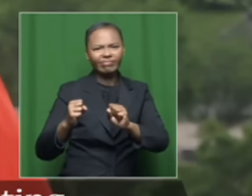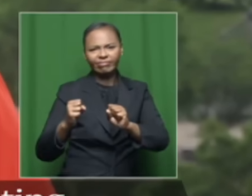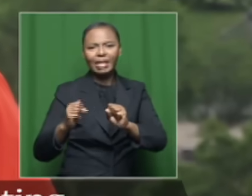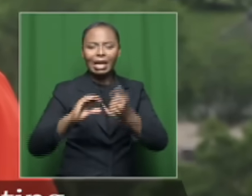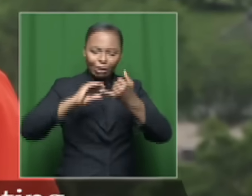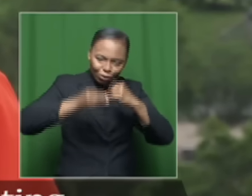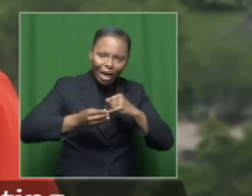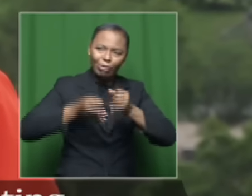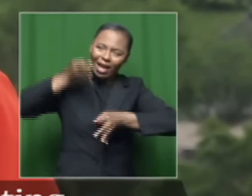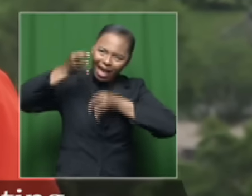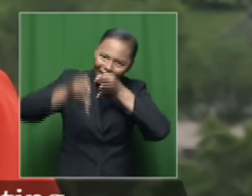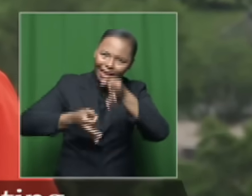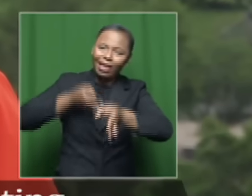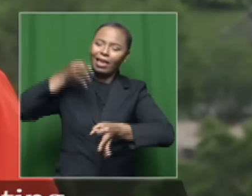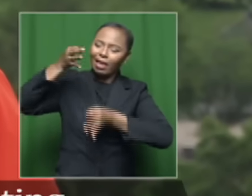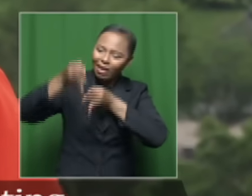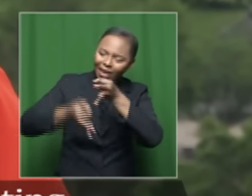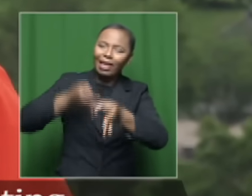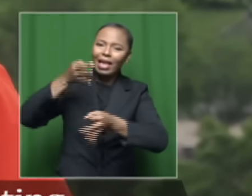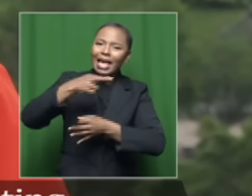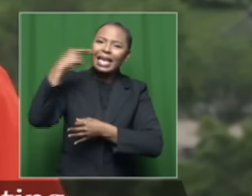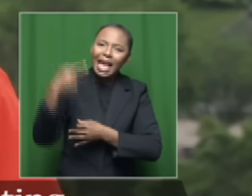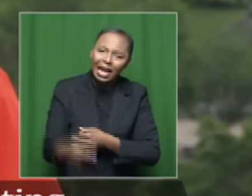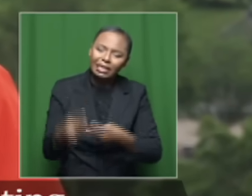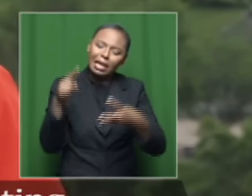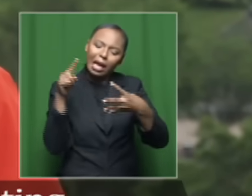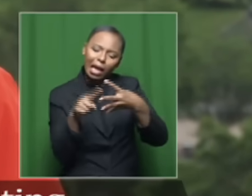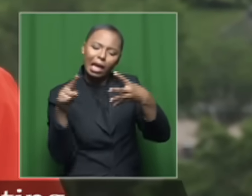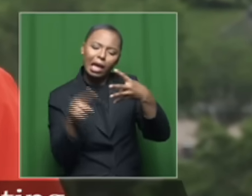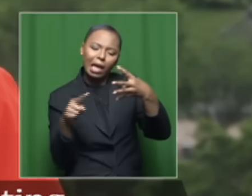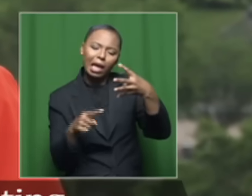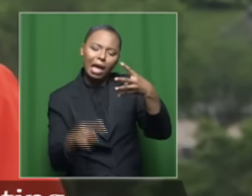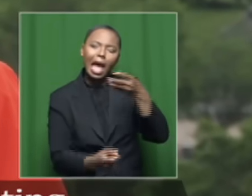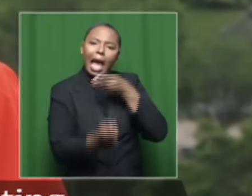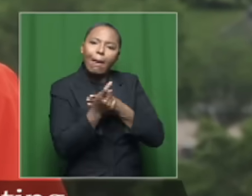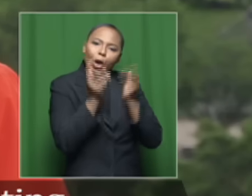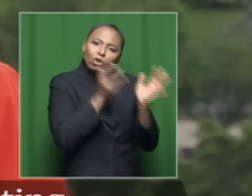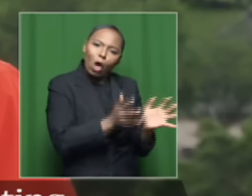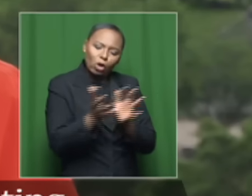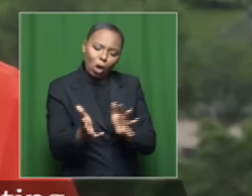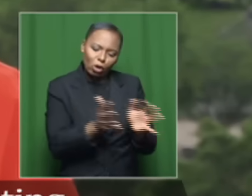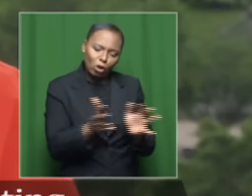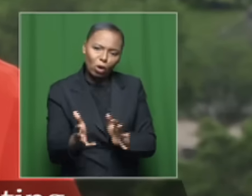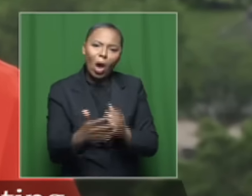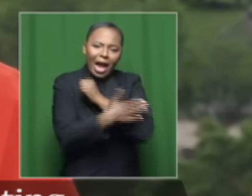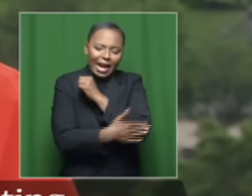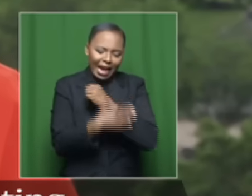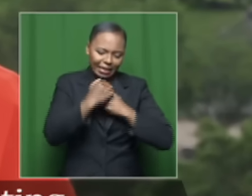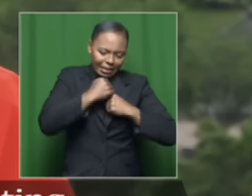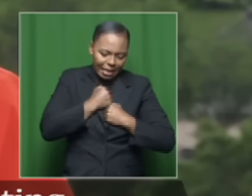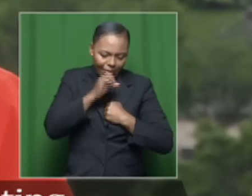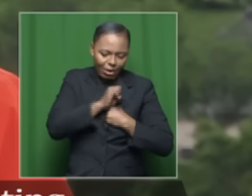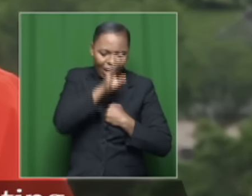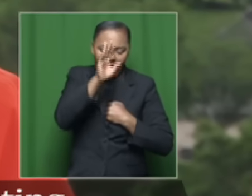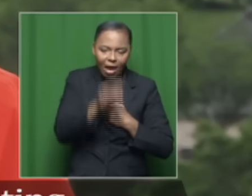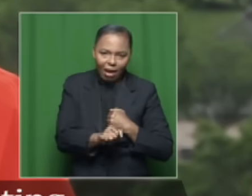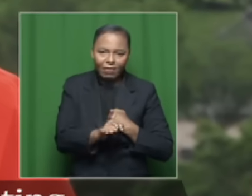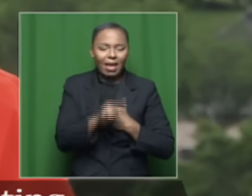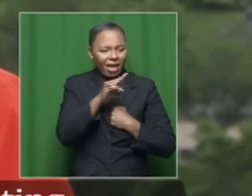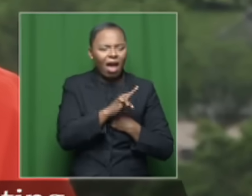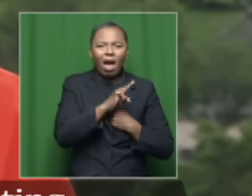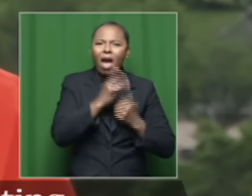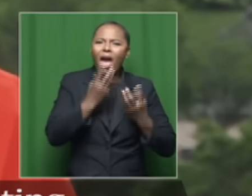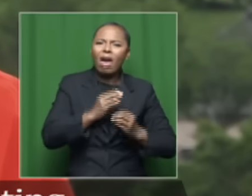the ground in South Africa actually is, to try to explain to President Trump. As you said, when he was asked